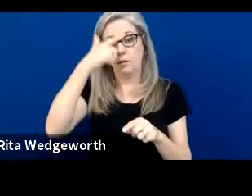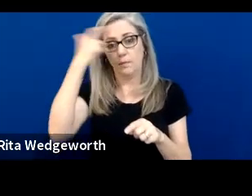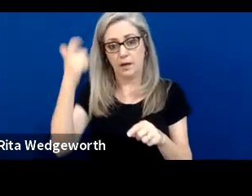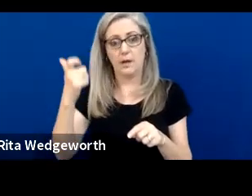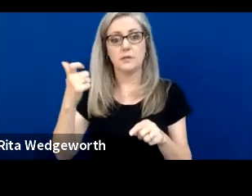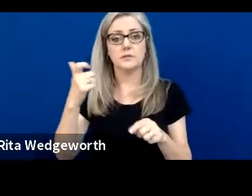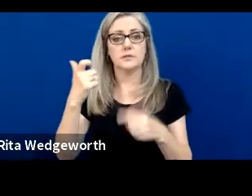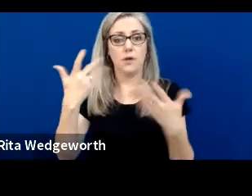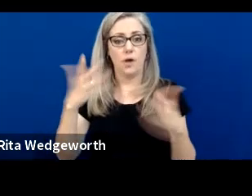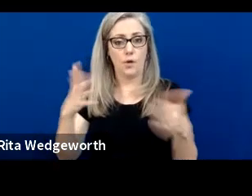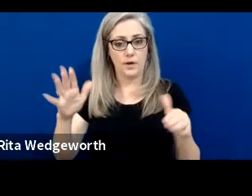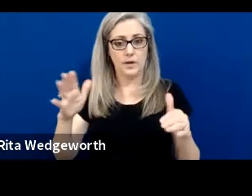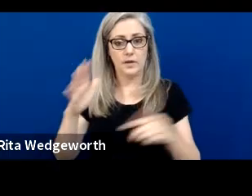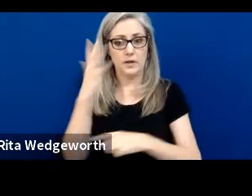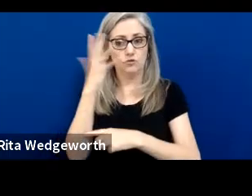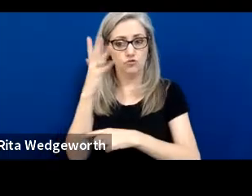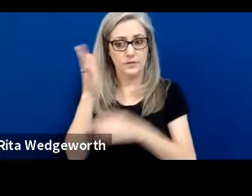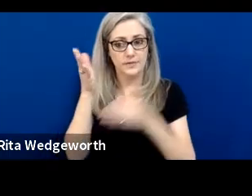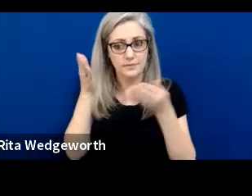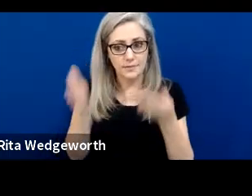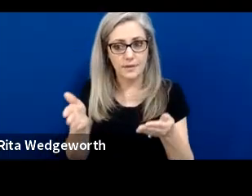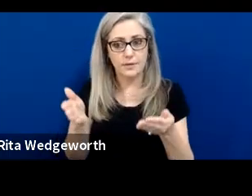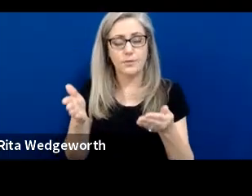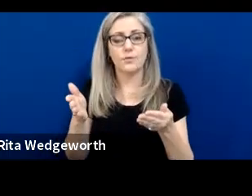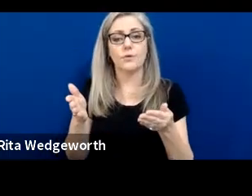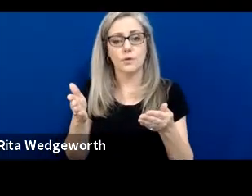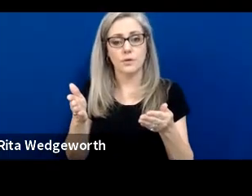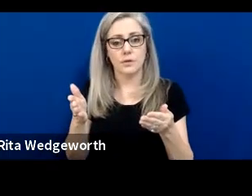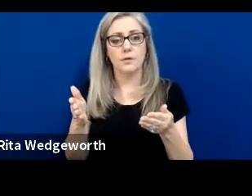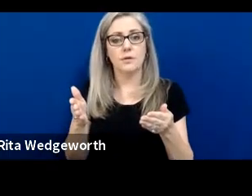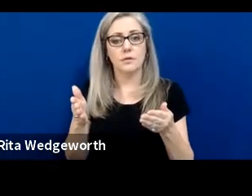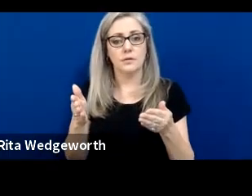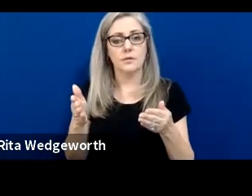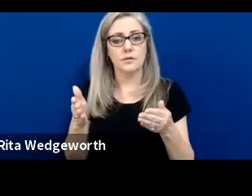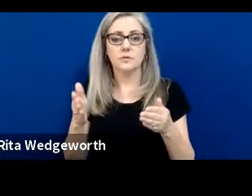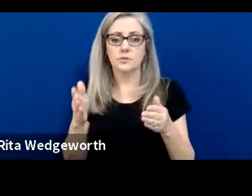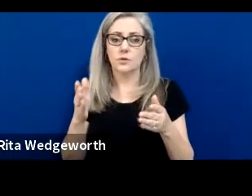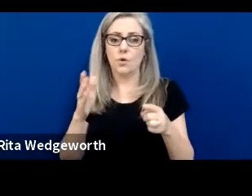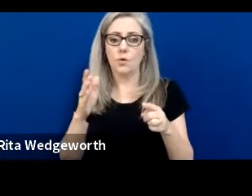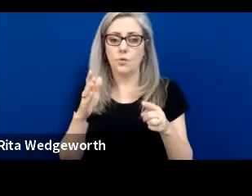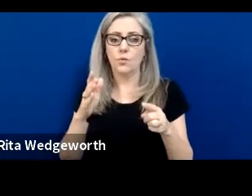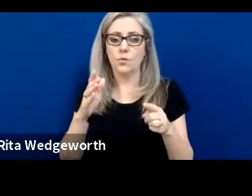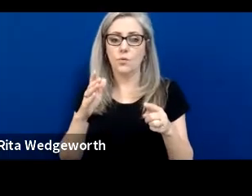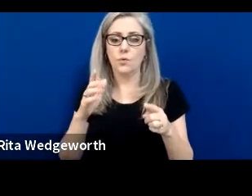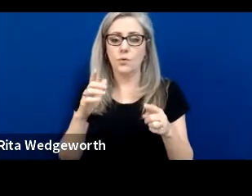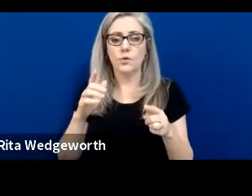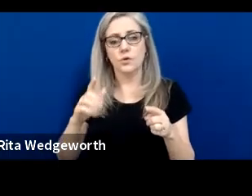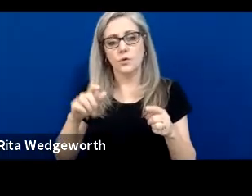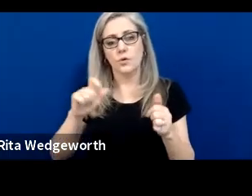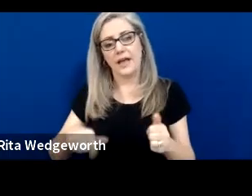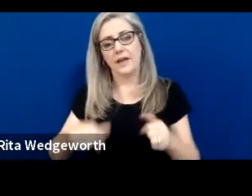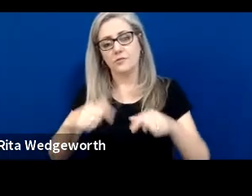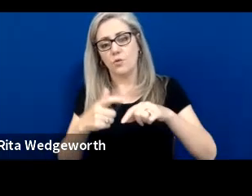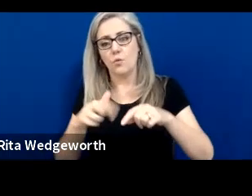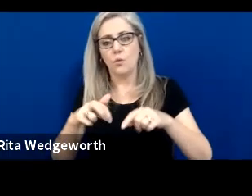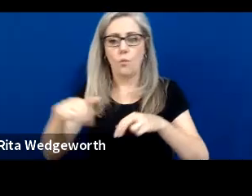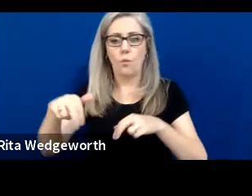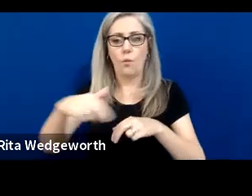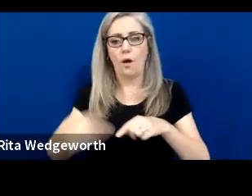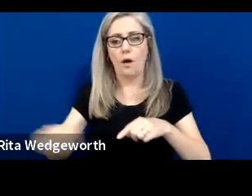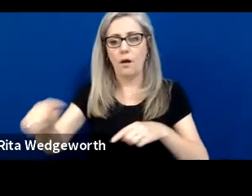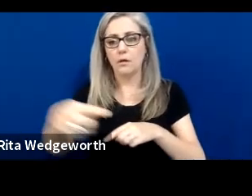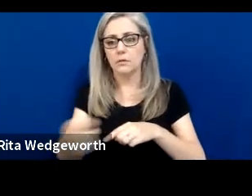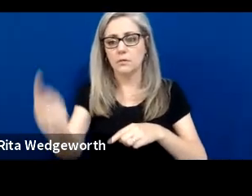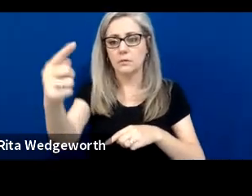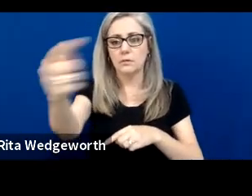topography. The paths are really going to need to work their way around and through the trees as we try